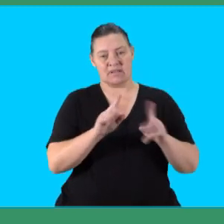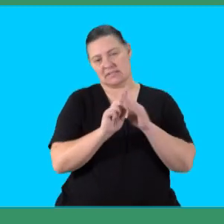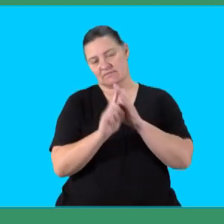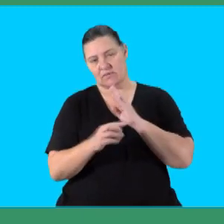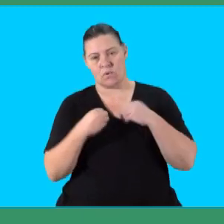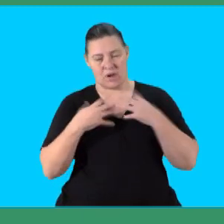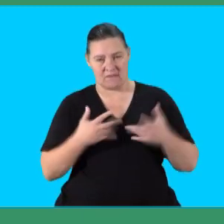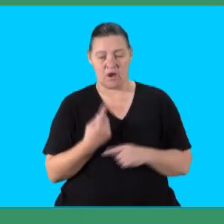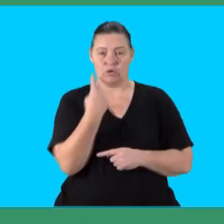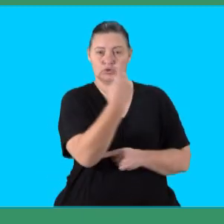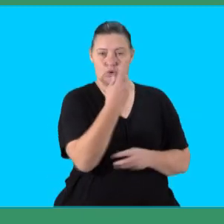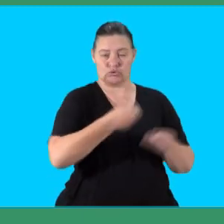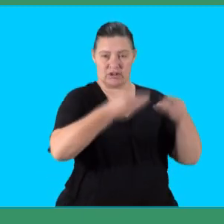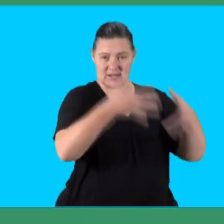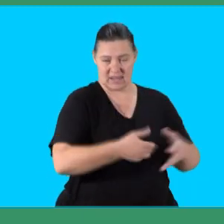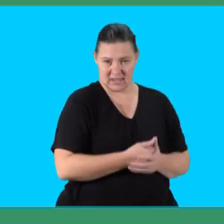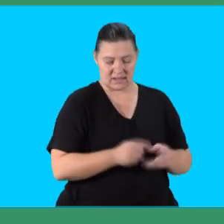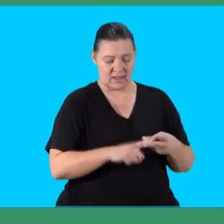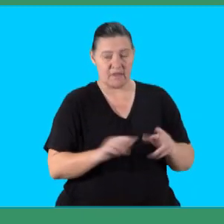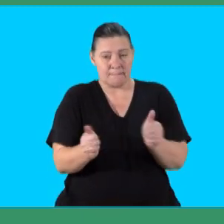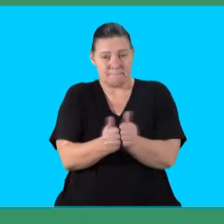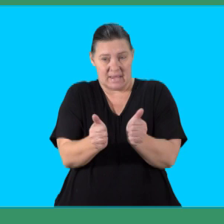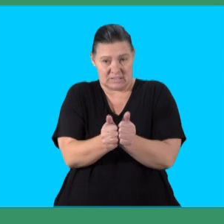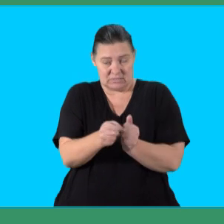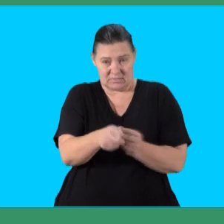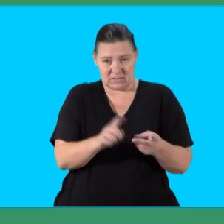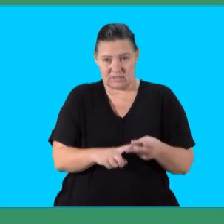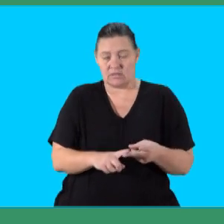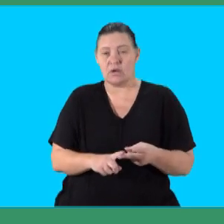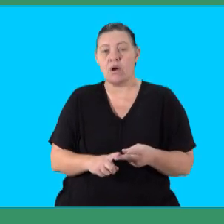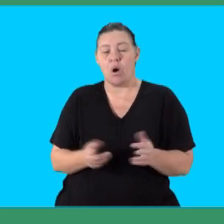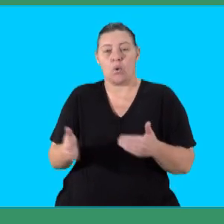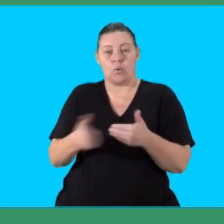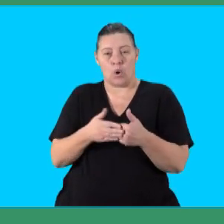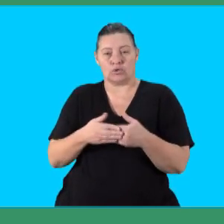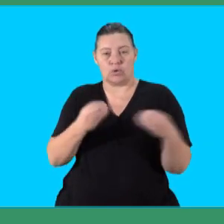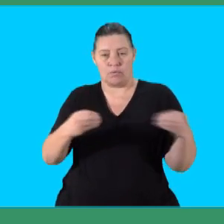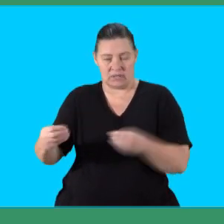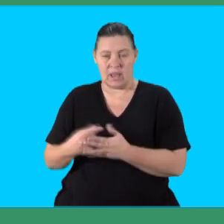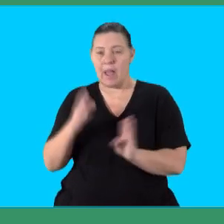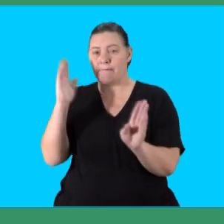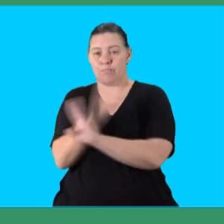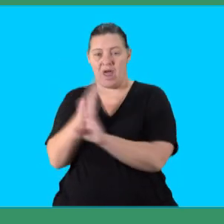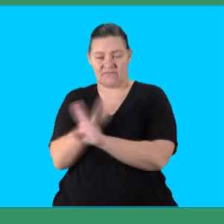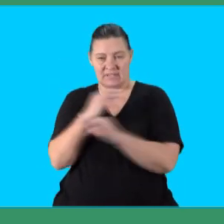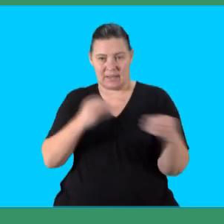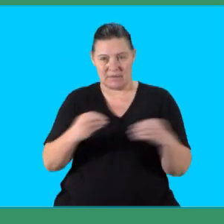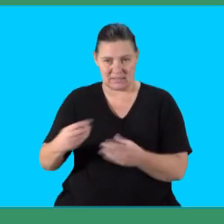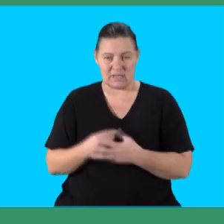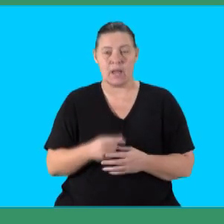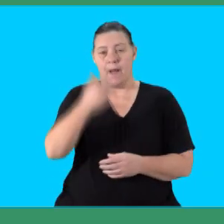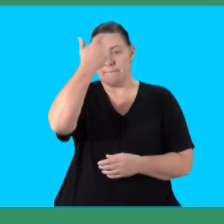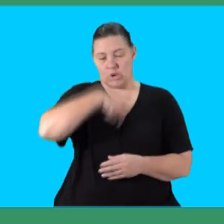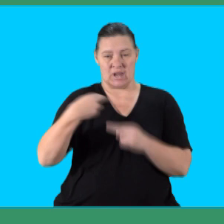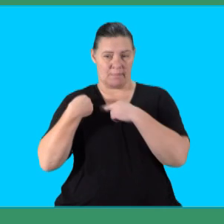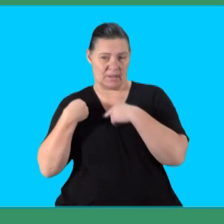sole trader, we have a partnership, a close corporation, a private company, personal liability